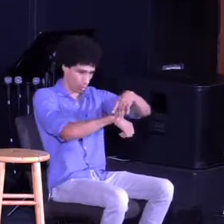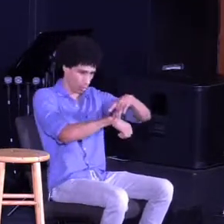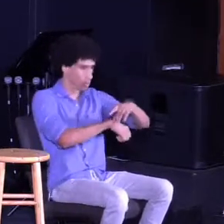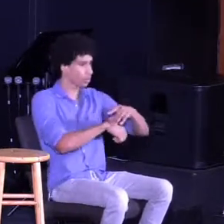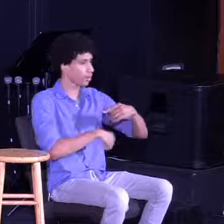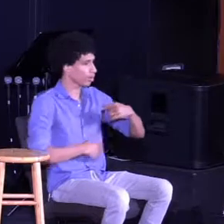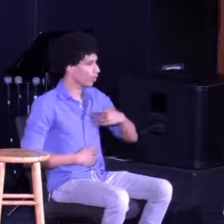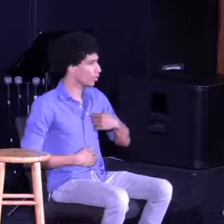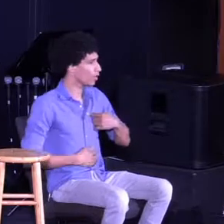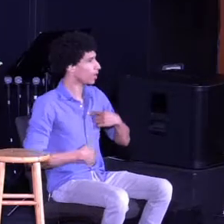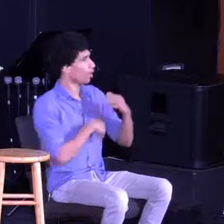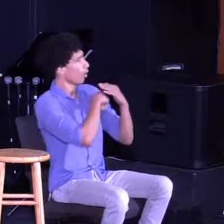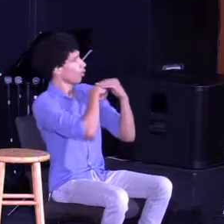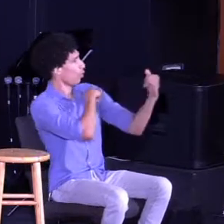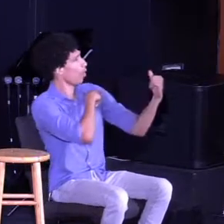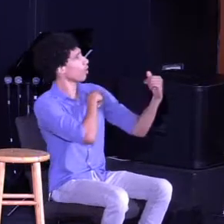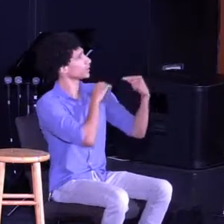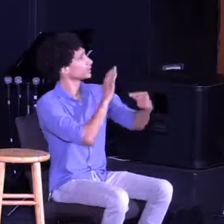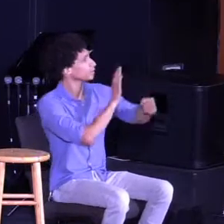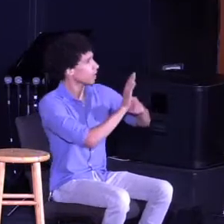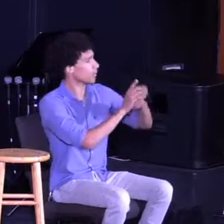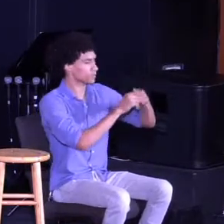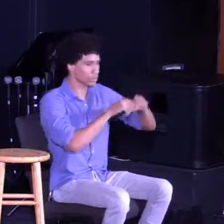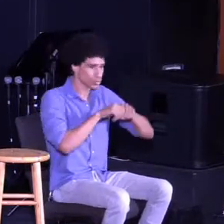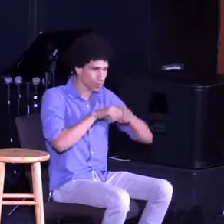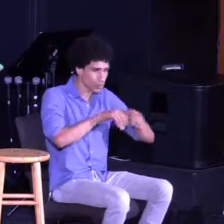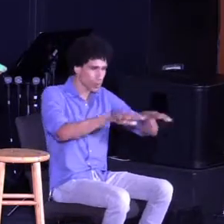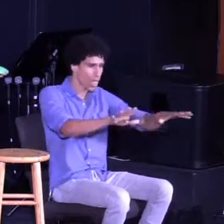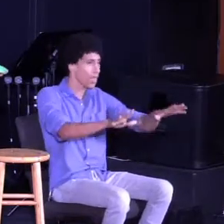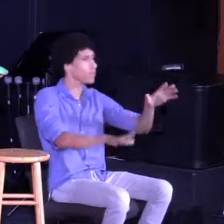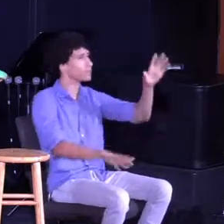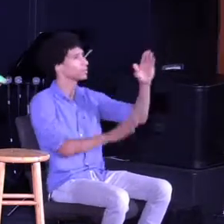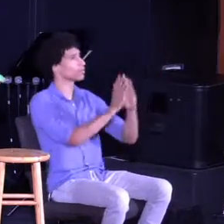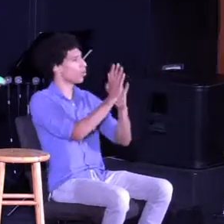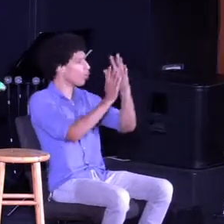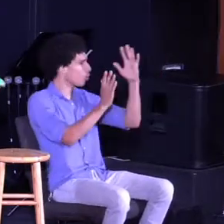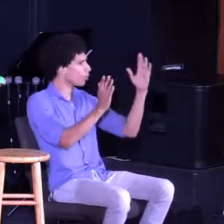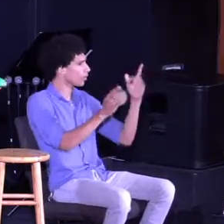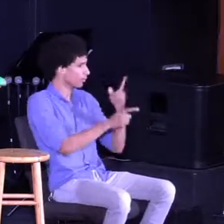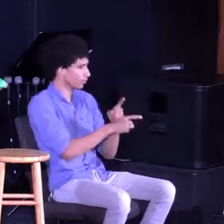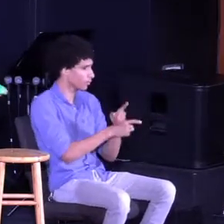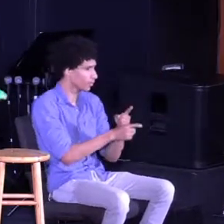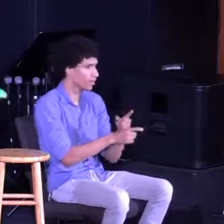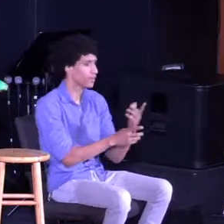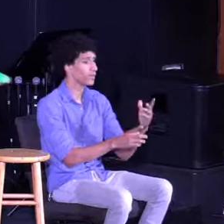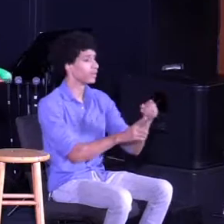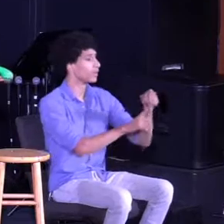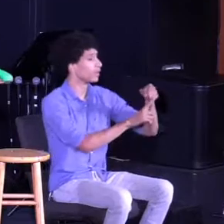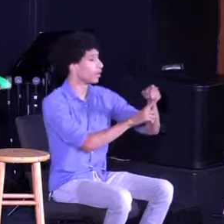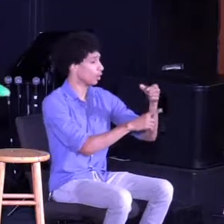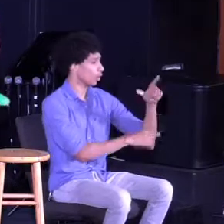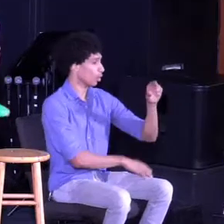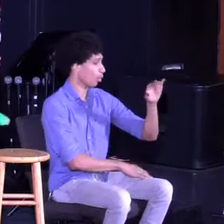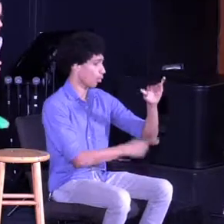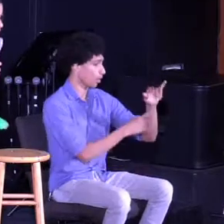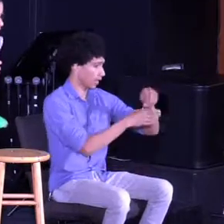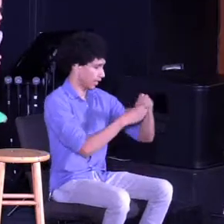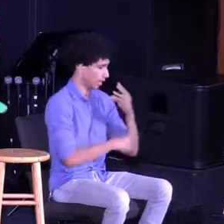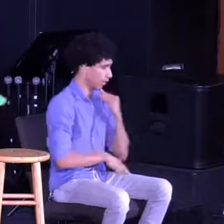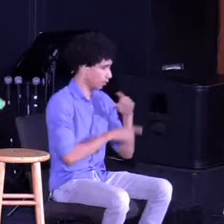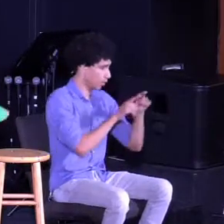spread God's glory in this world. The word glory in the original Hebrew means weight. It means